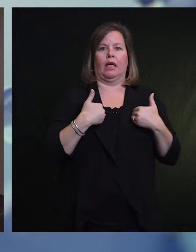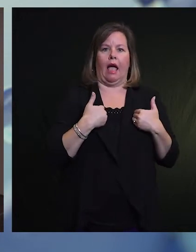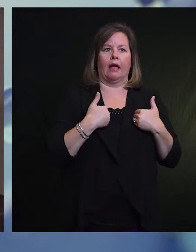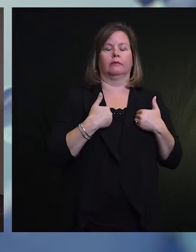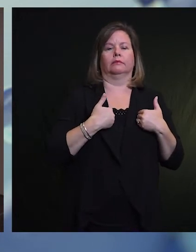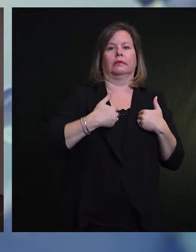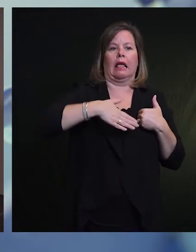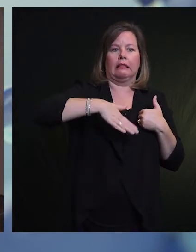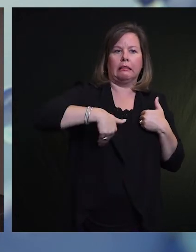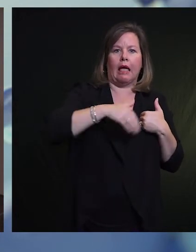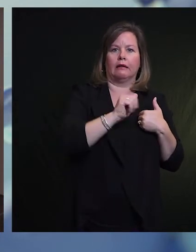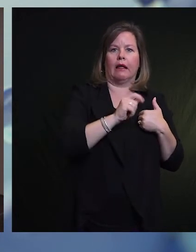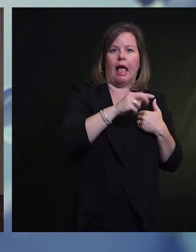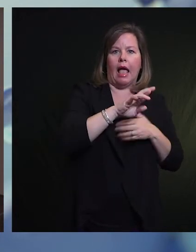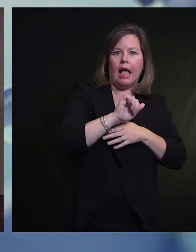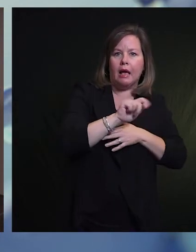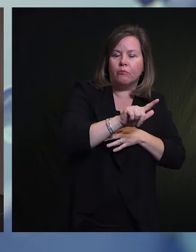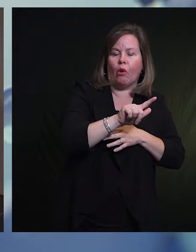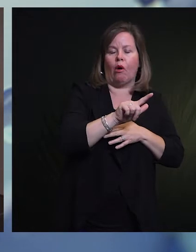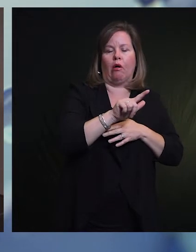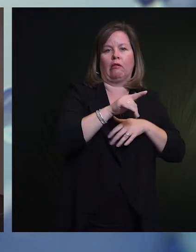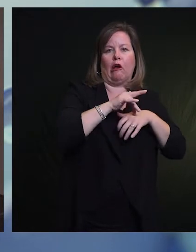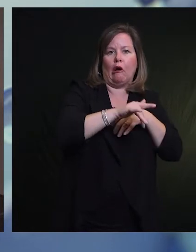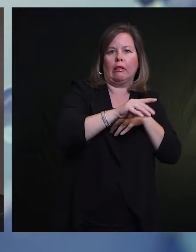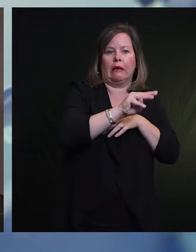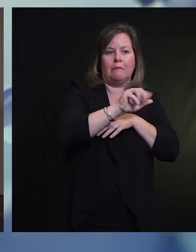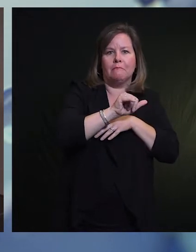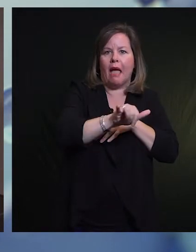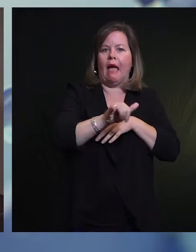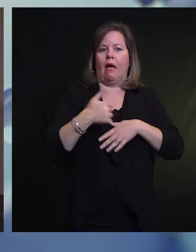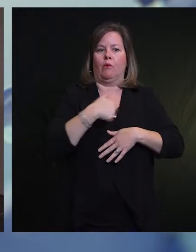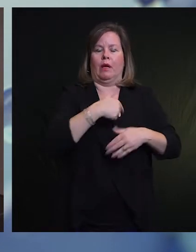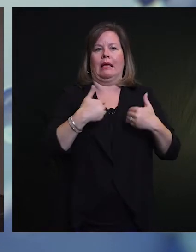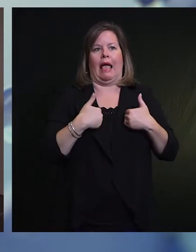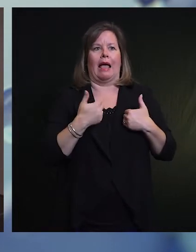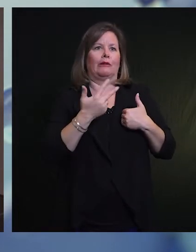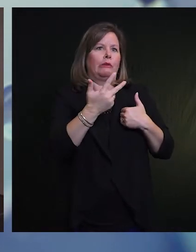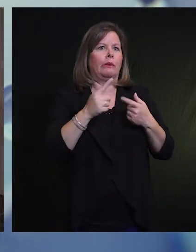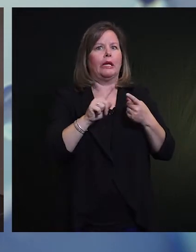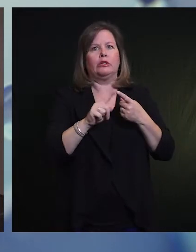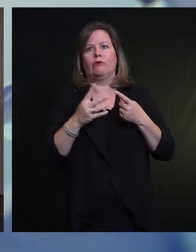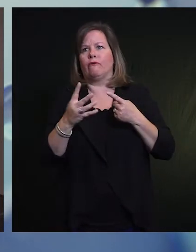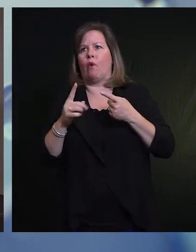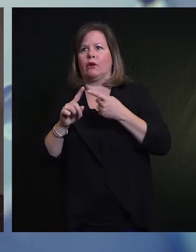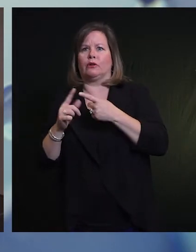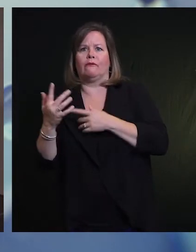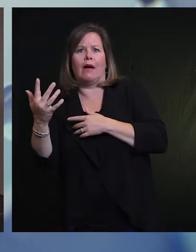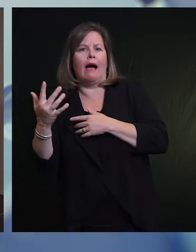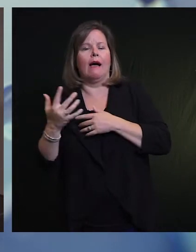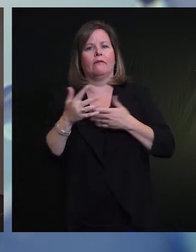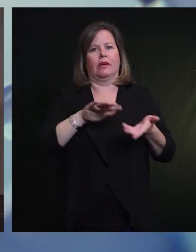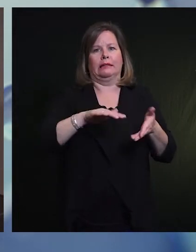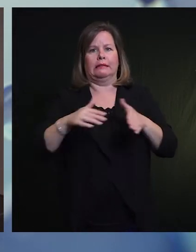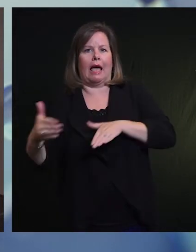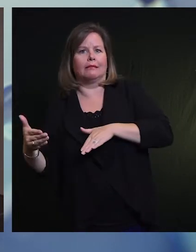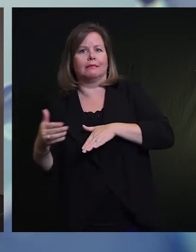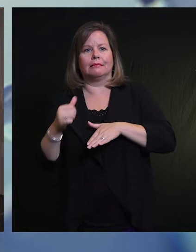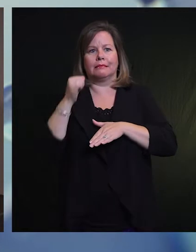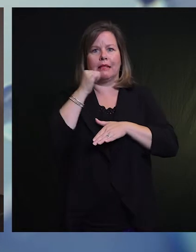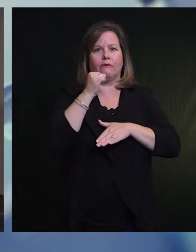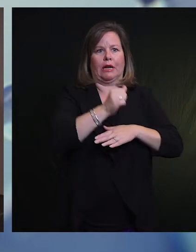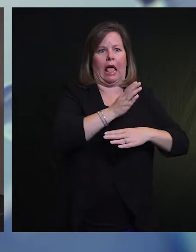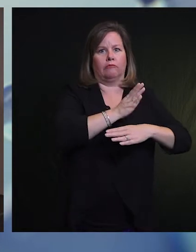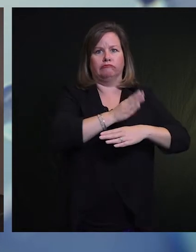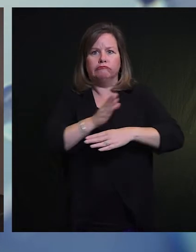that happened in early May and late April. We were seeing 3 to 4 to 5 deaths a day